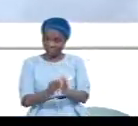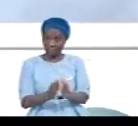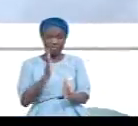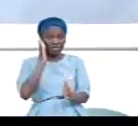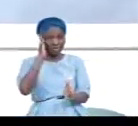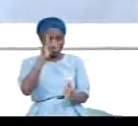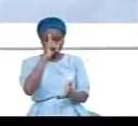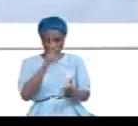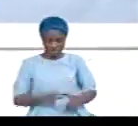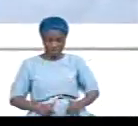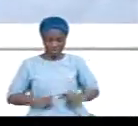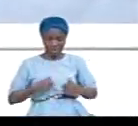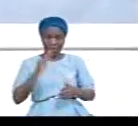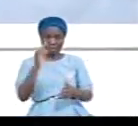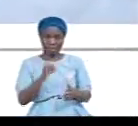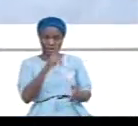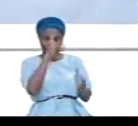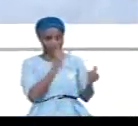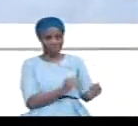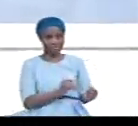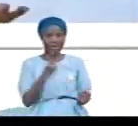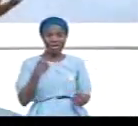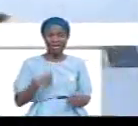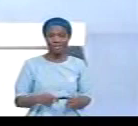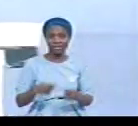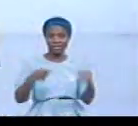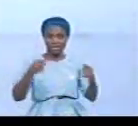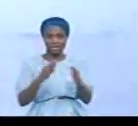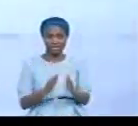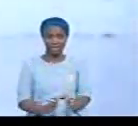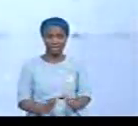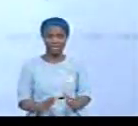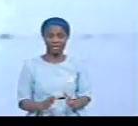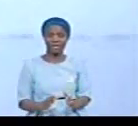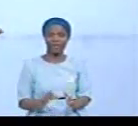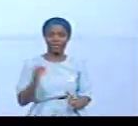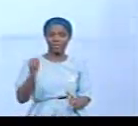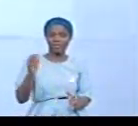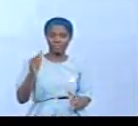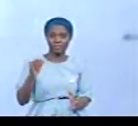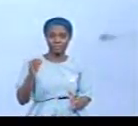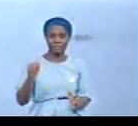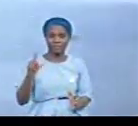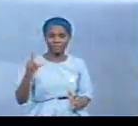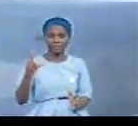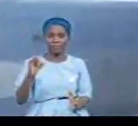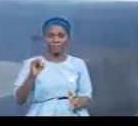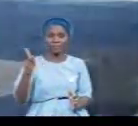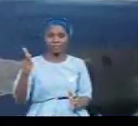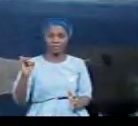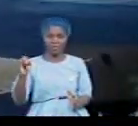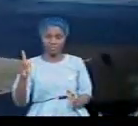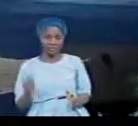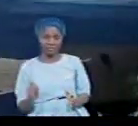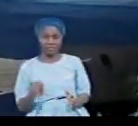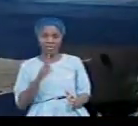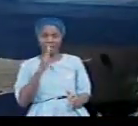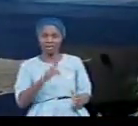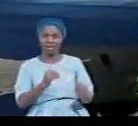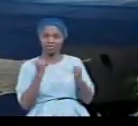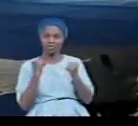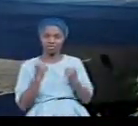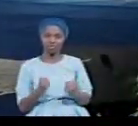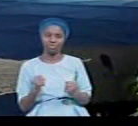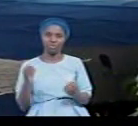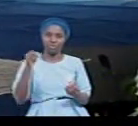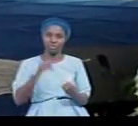the way, and the Amalekites in their army, they were stronger than the little army sent out with